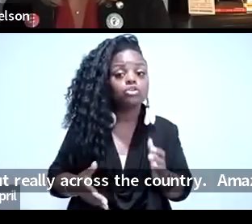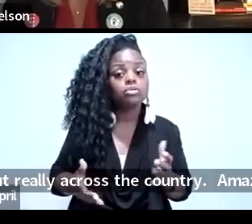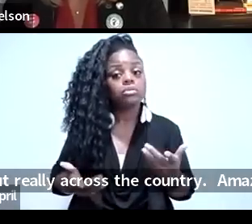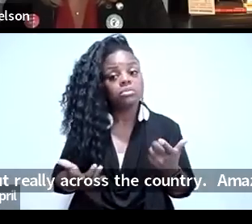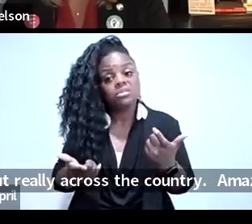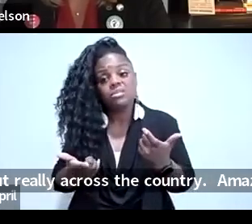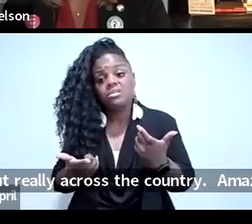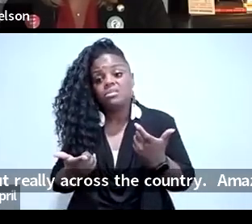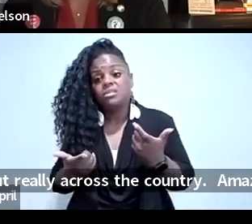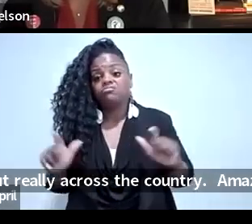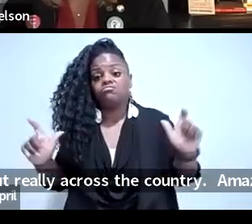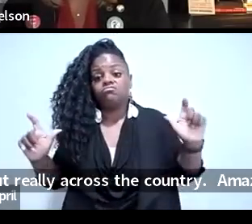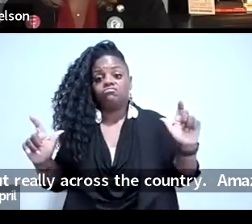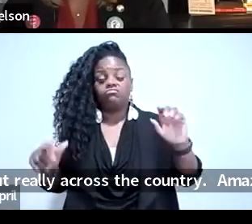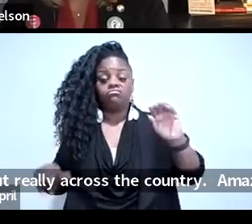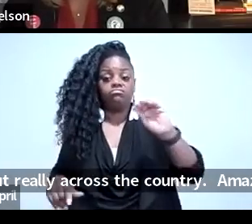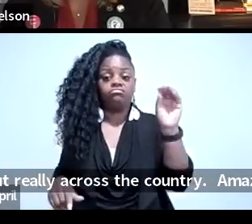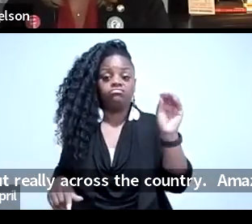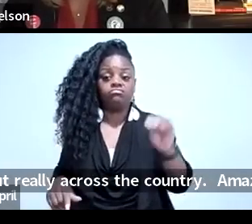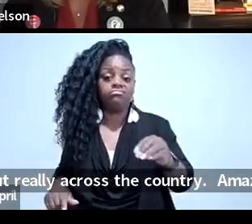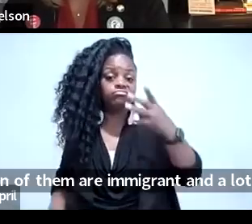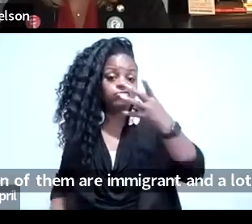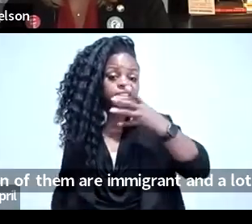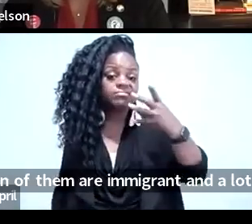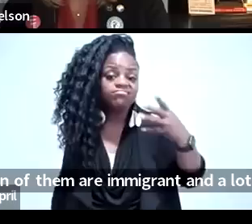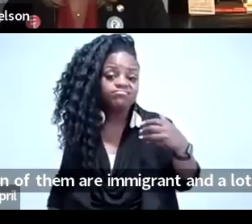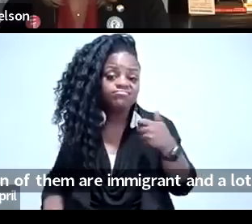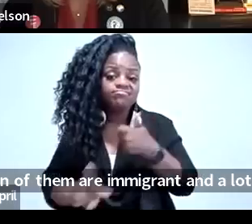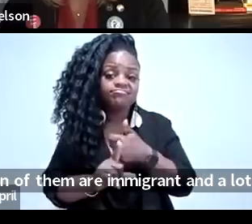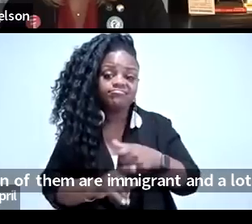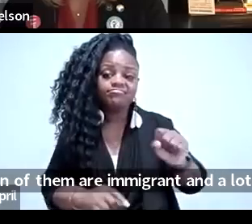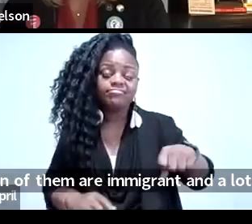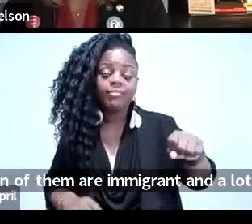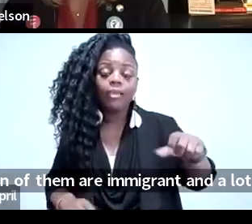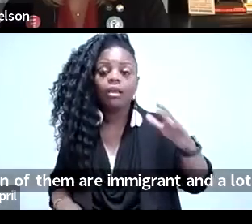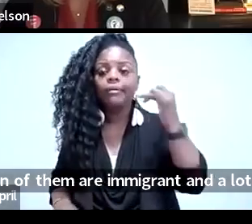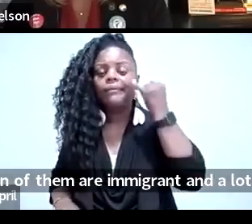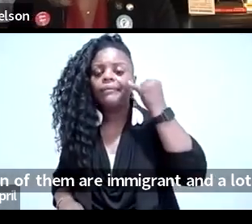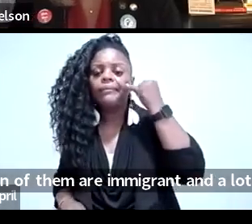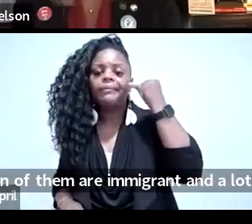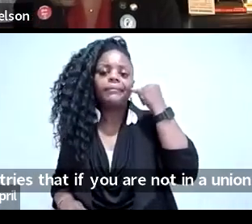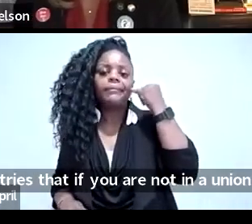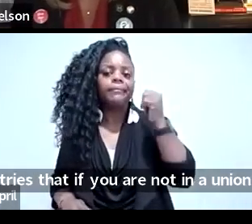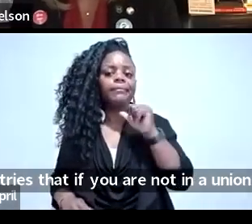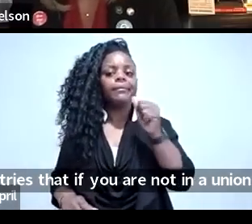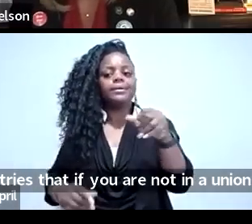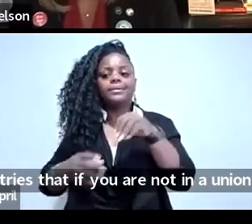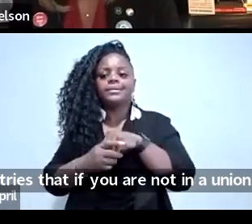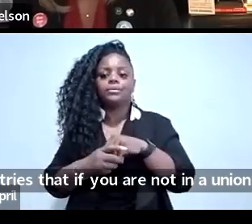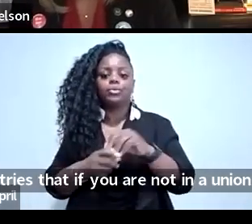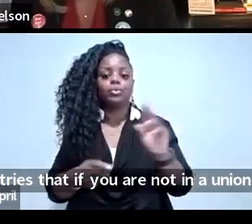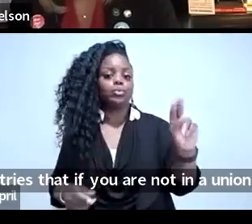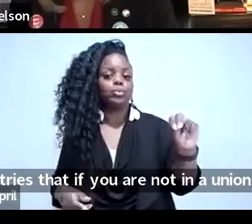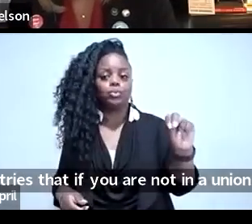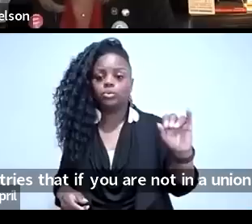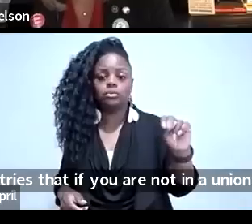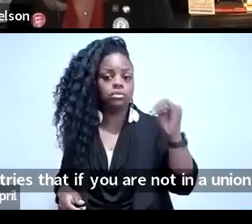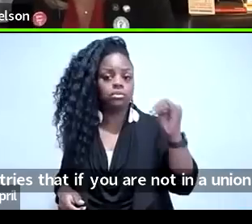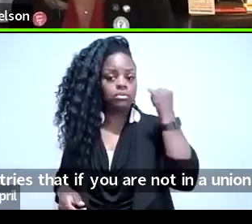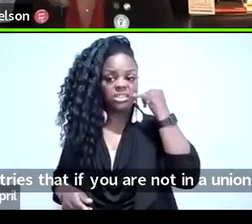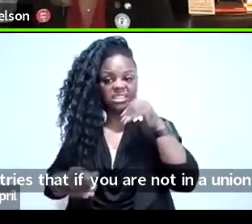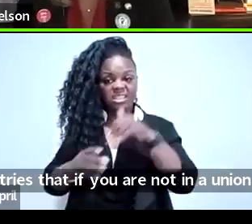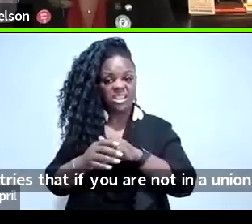that if you're not in the union, you're frowned upon or looked at like, you know, with 10 heads because you're